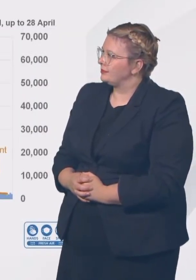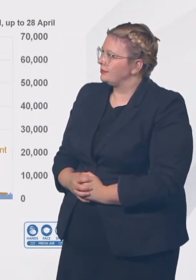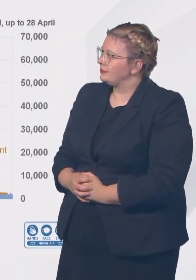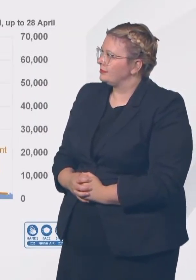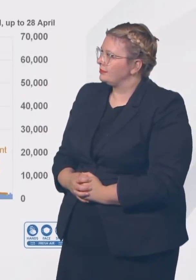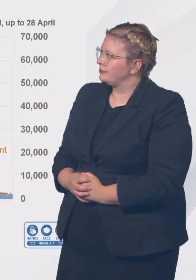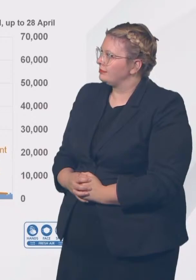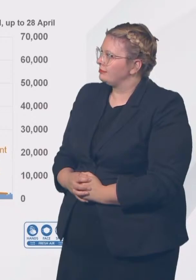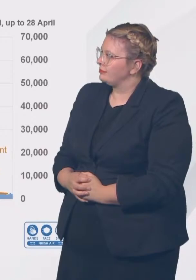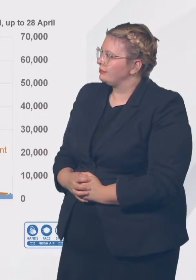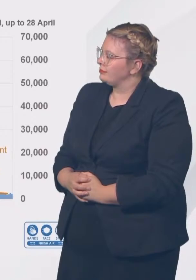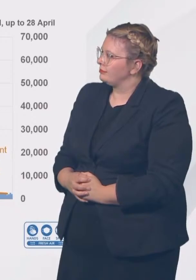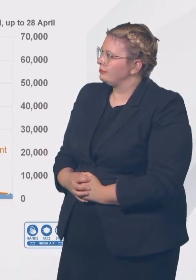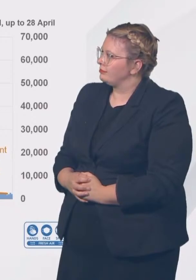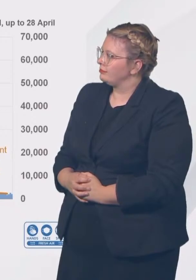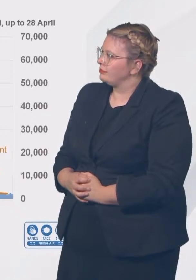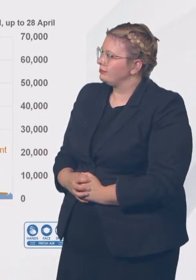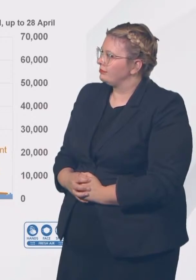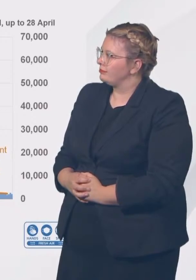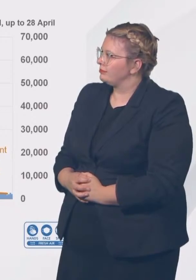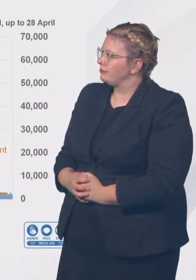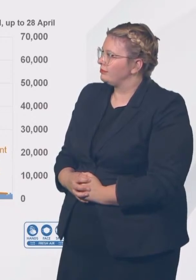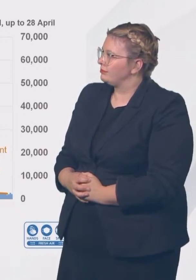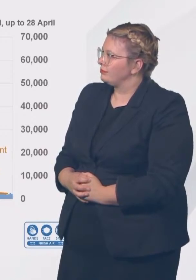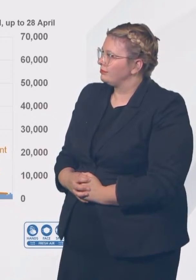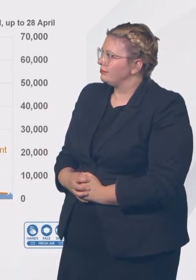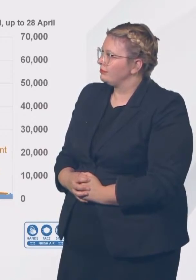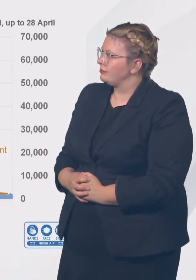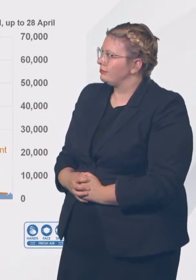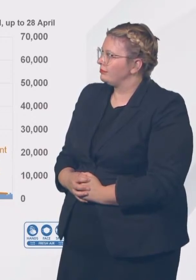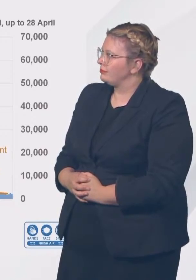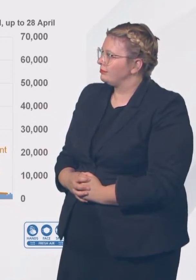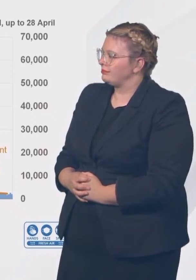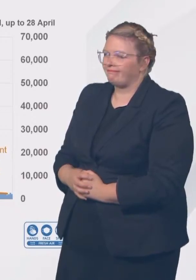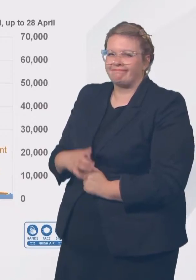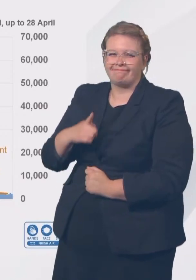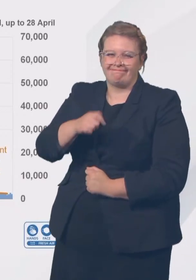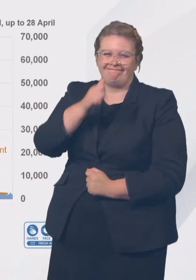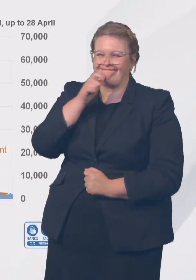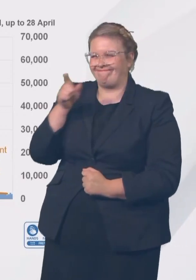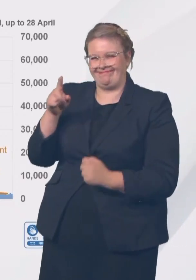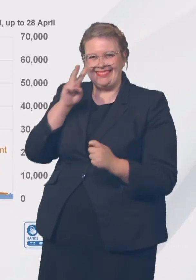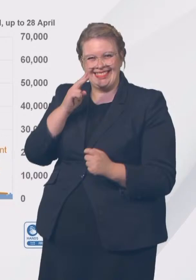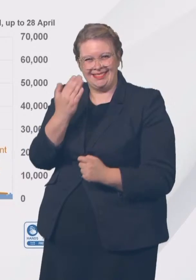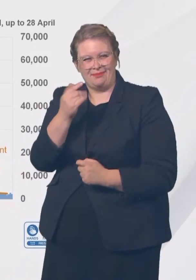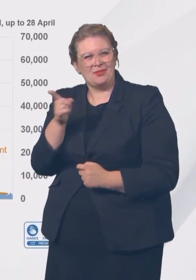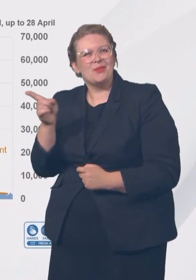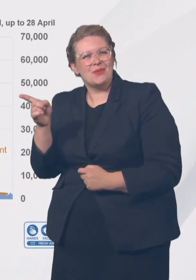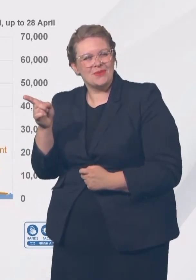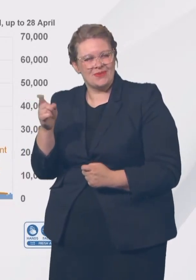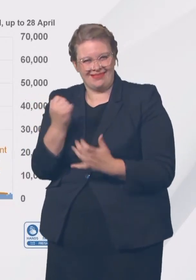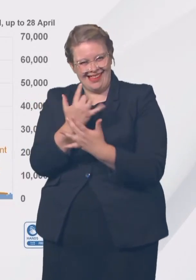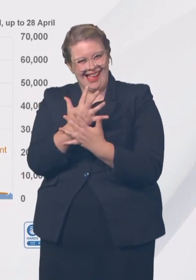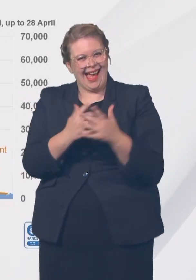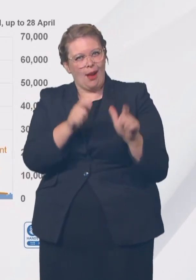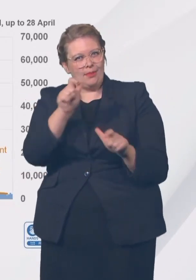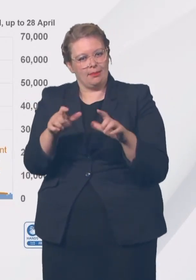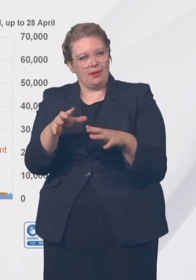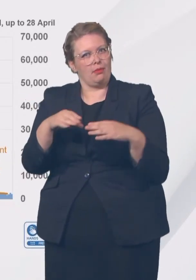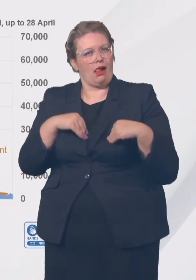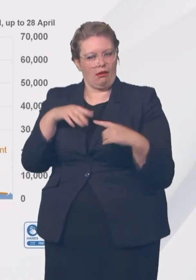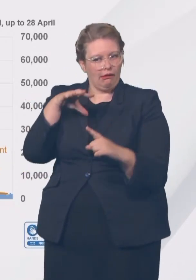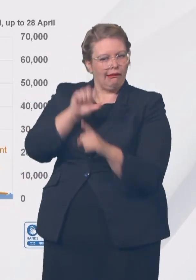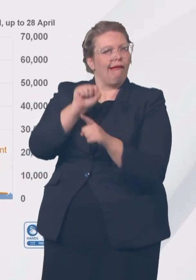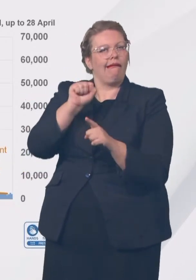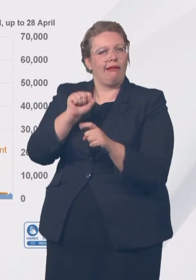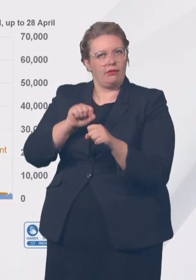of numbers of people testing positive for COVID-19 in the UK from 1st of September on the left